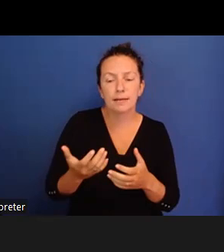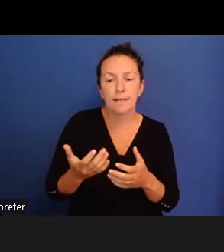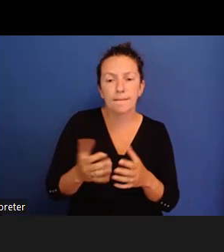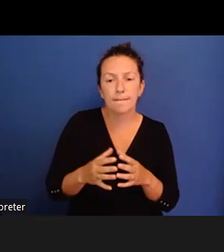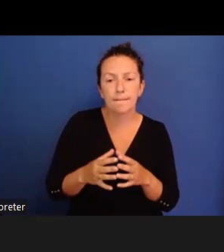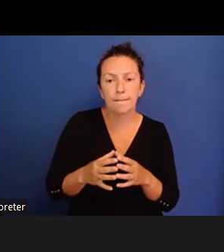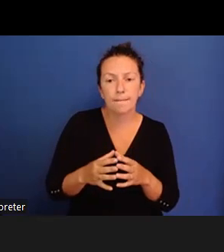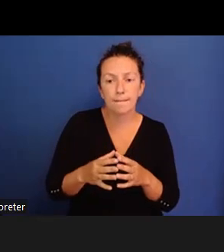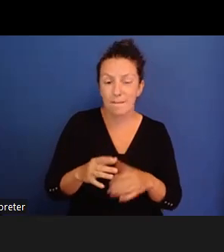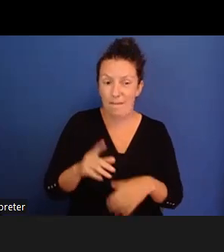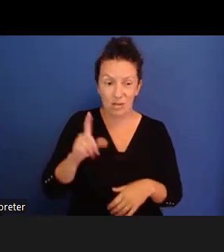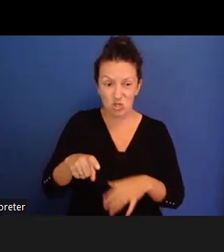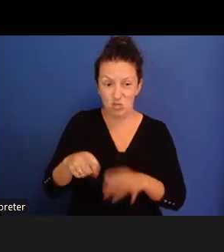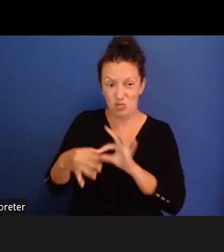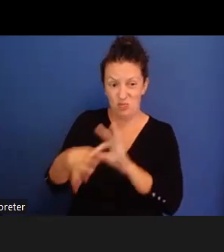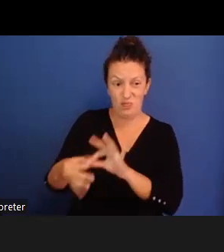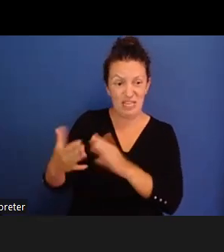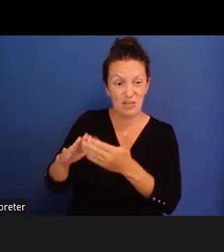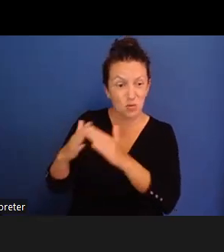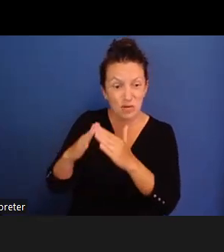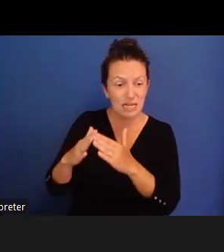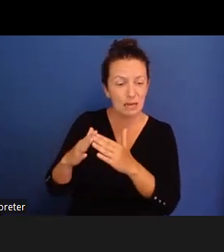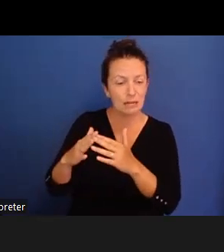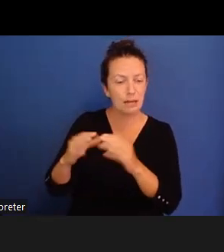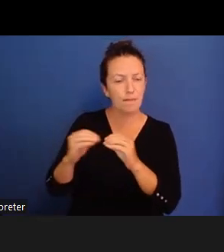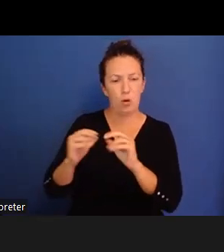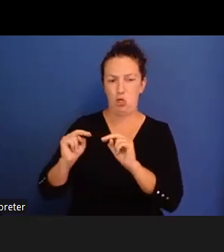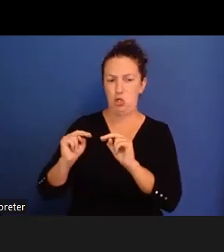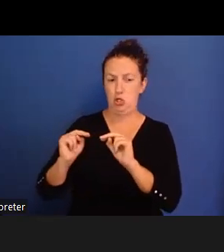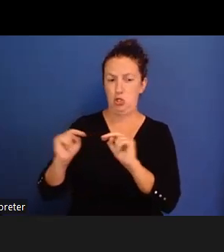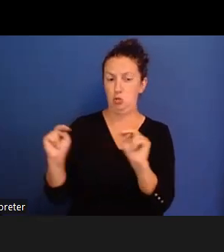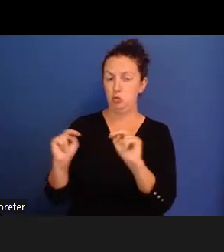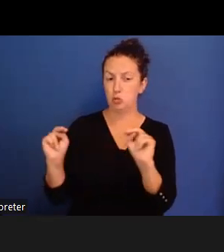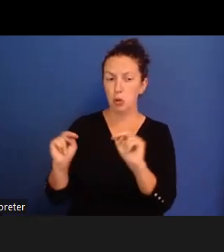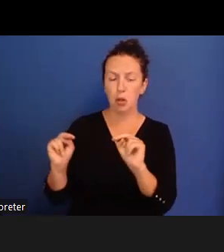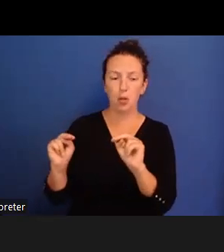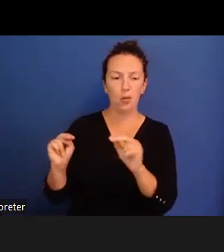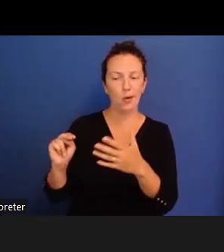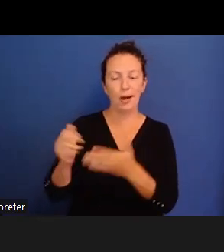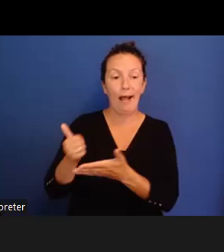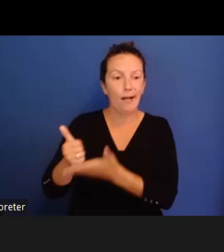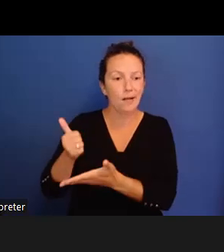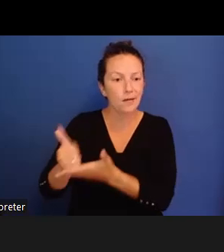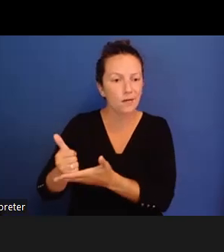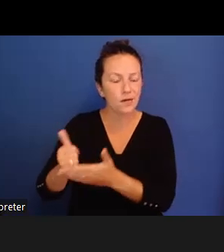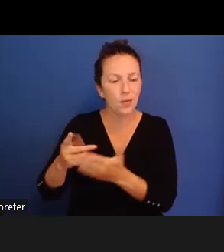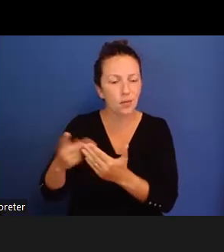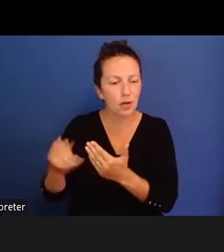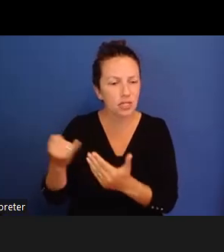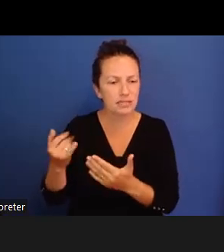the community, something like a neutral, helpful project? Because I know some things to share might be a